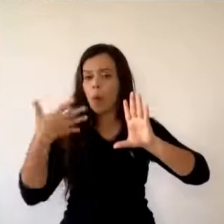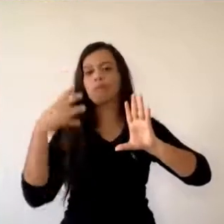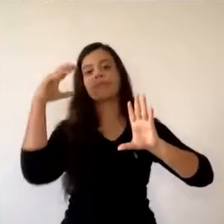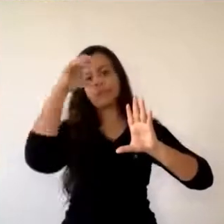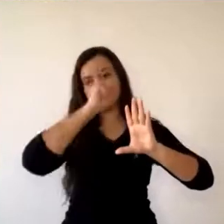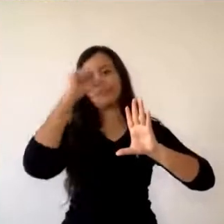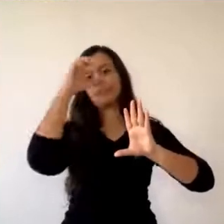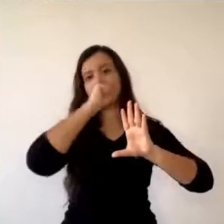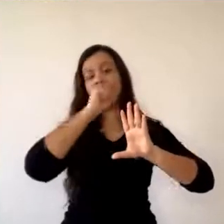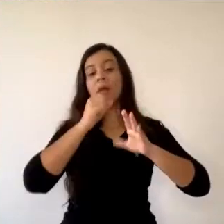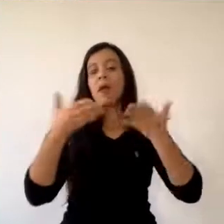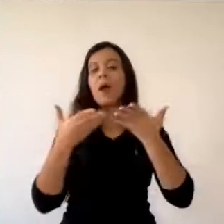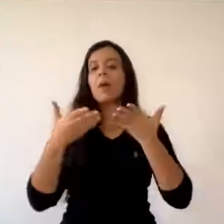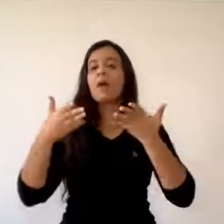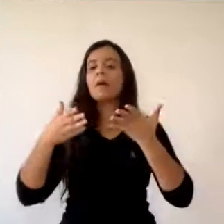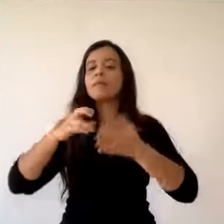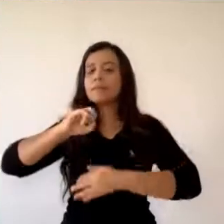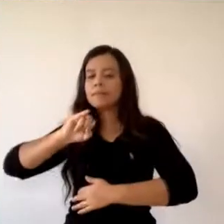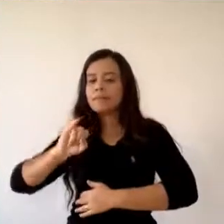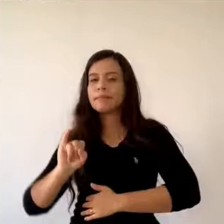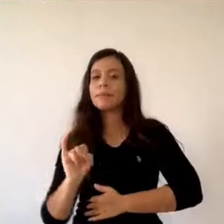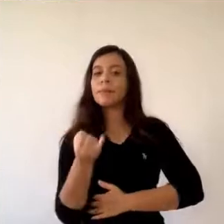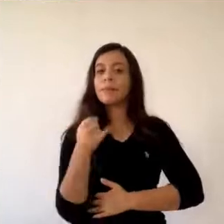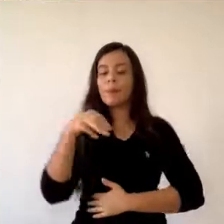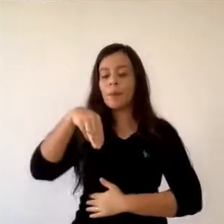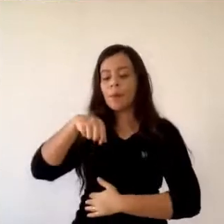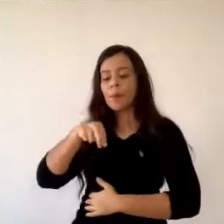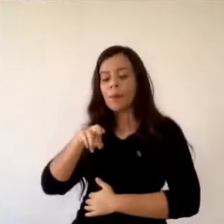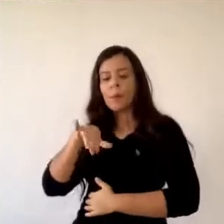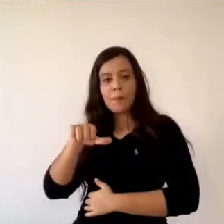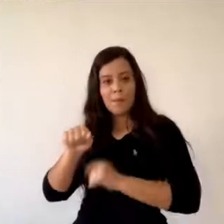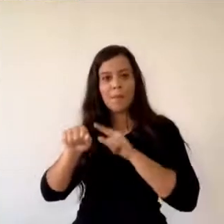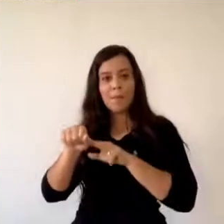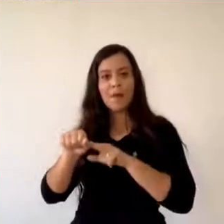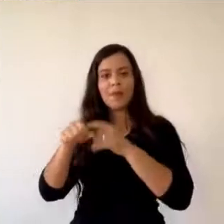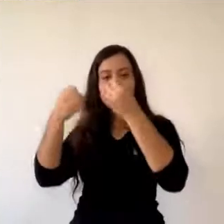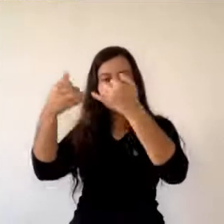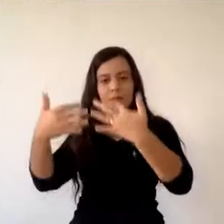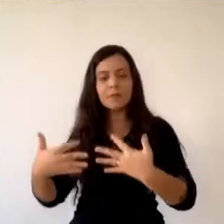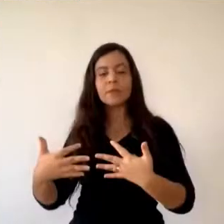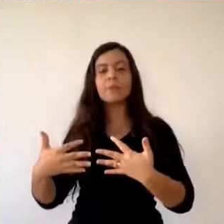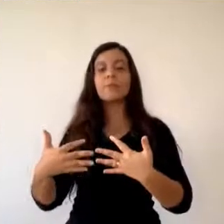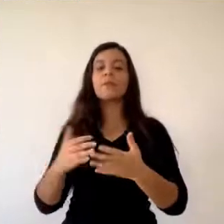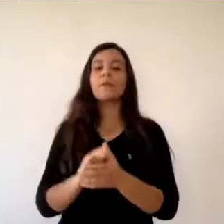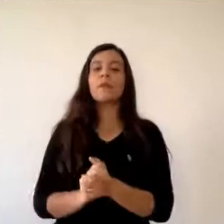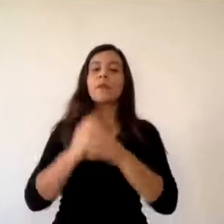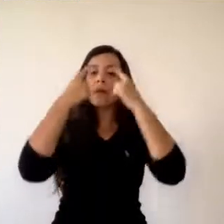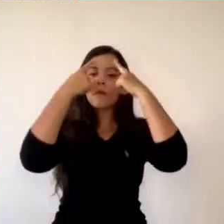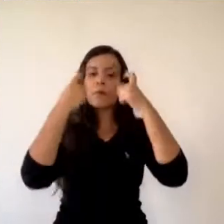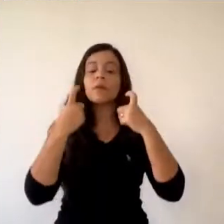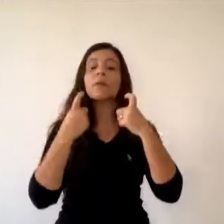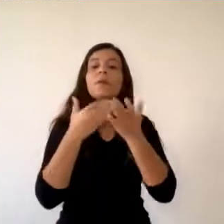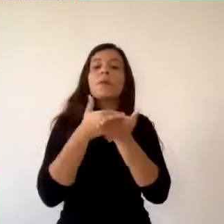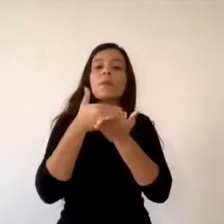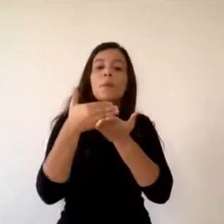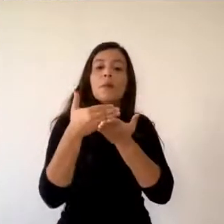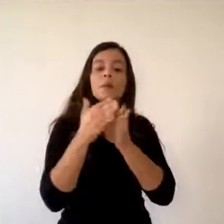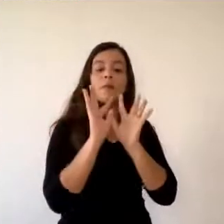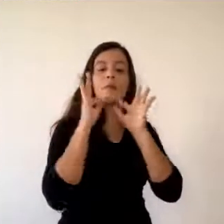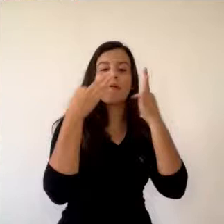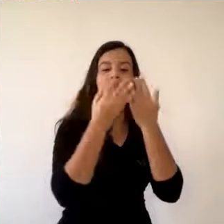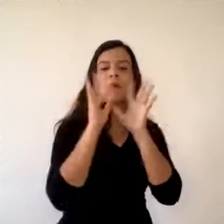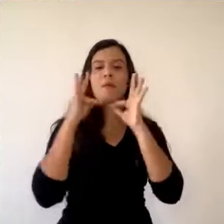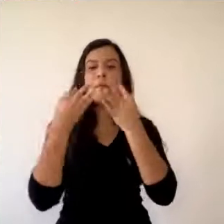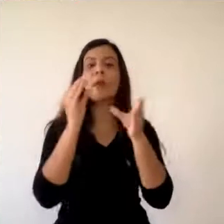its characteristics. And I am going to comment now, Marina, that violence